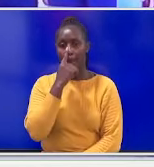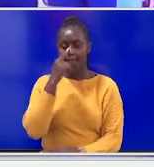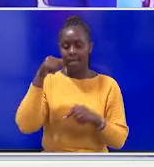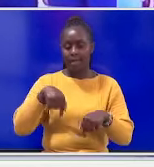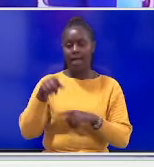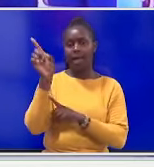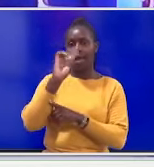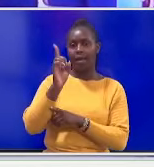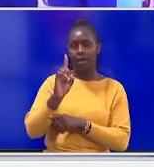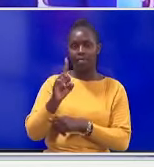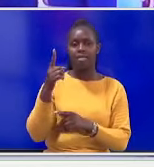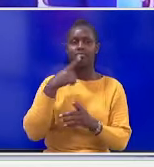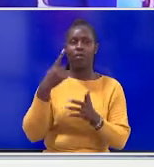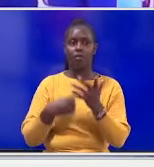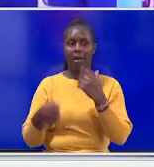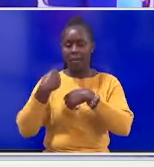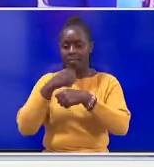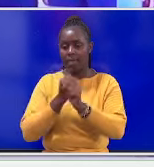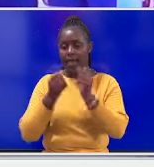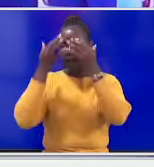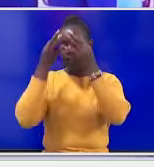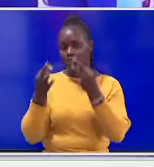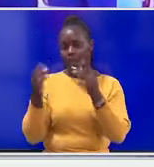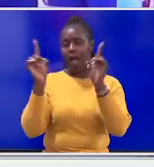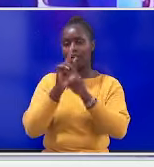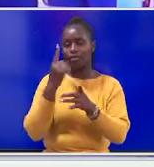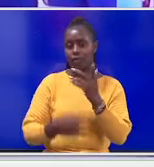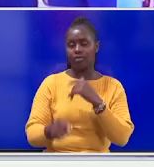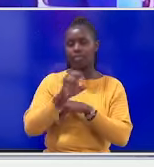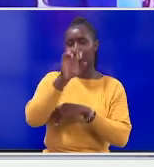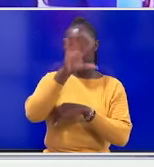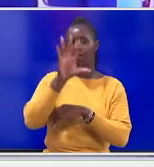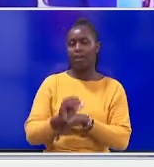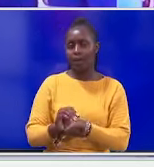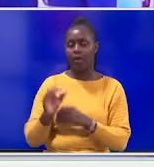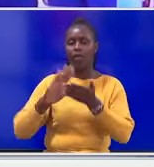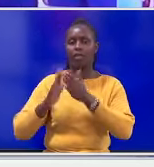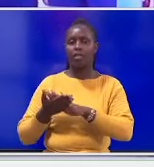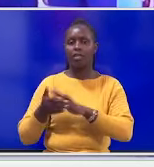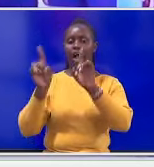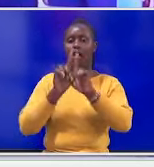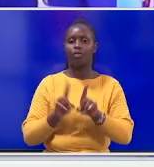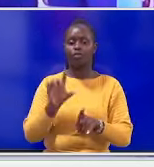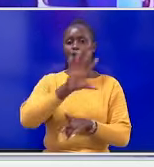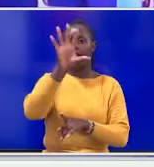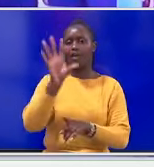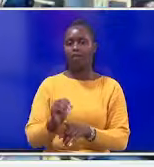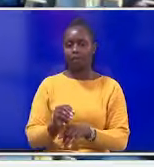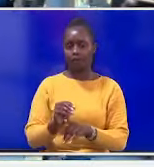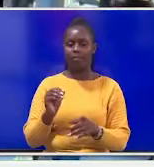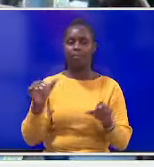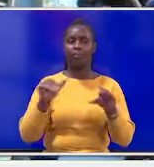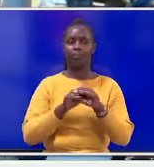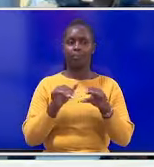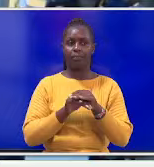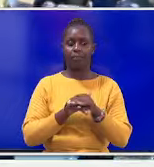Nairobi, said that she made the decision in the spirit of East African unity and Pan-Africanism. Apollo Kamau reports.